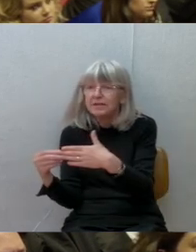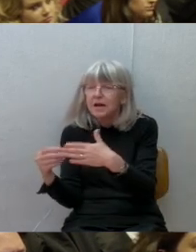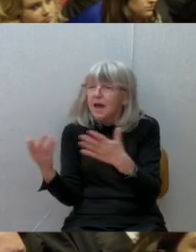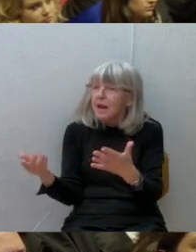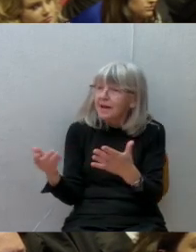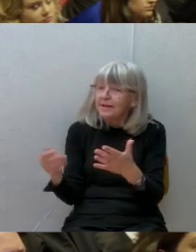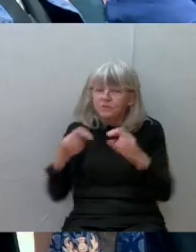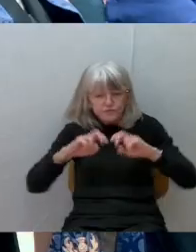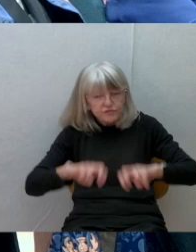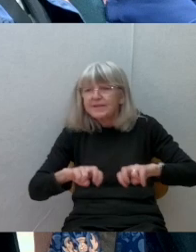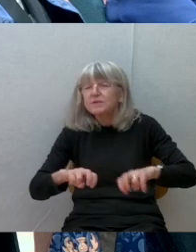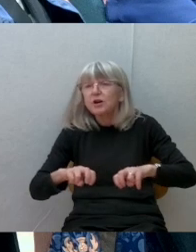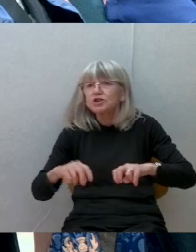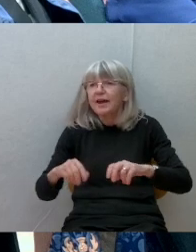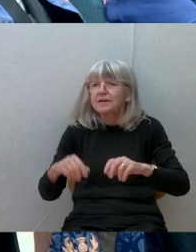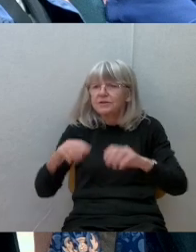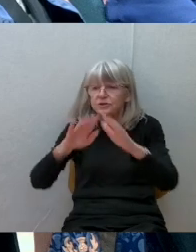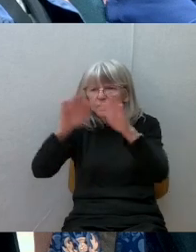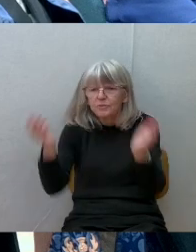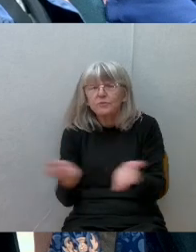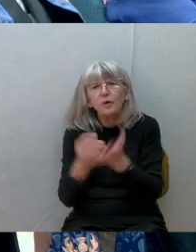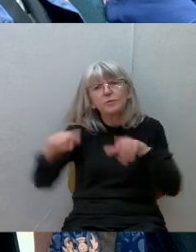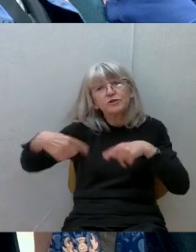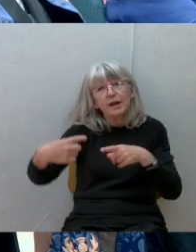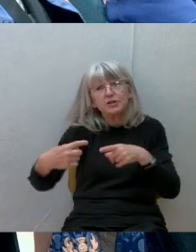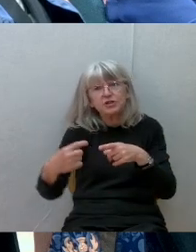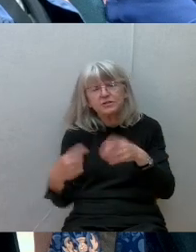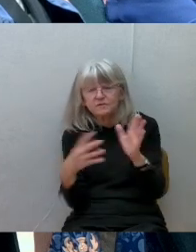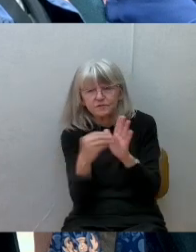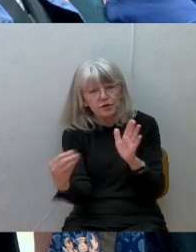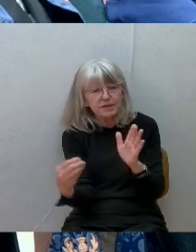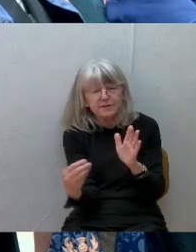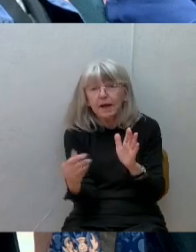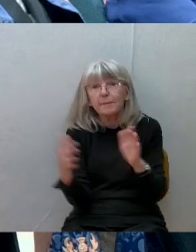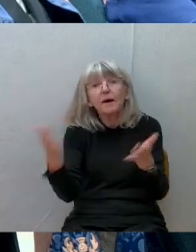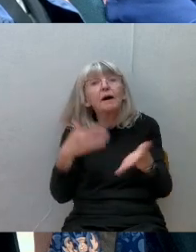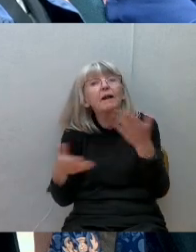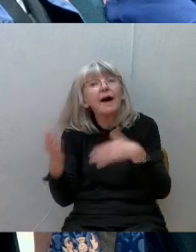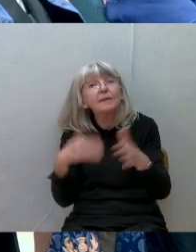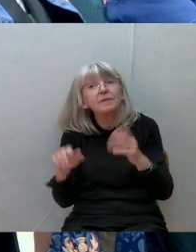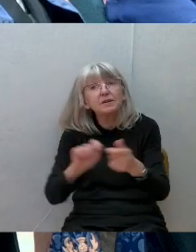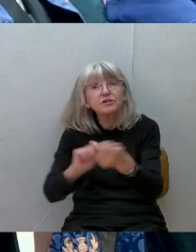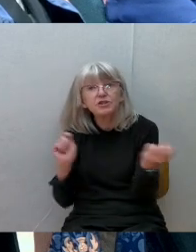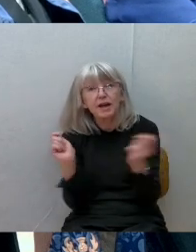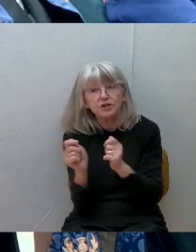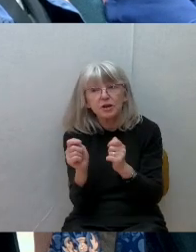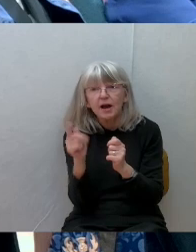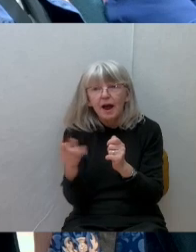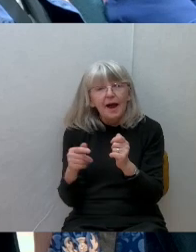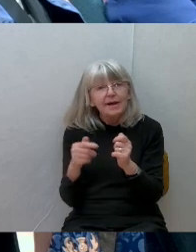of today: climate change, climate justice. The new institute speaks to our mission to transform